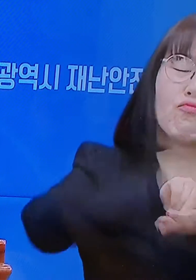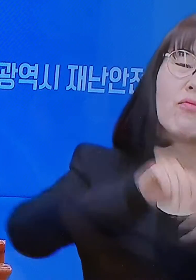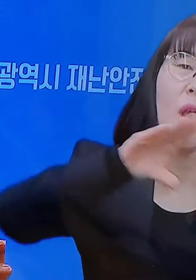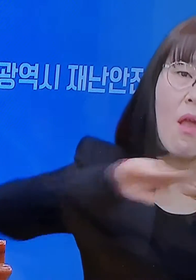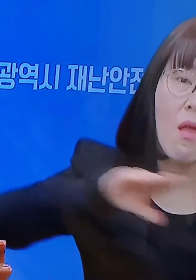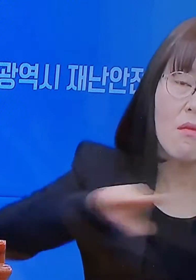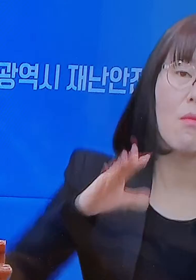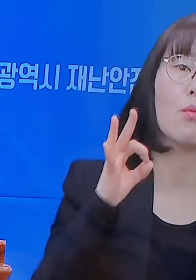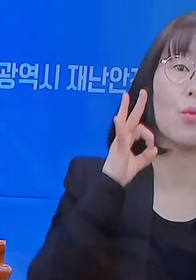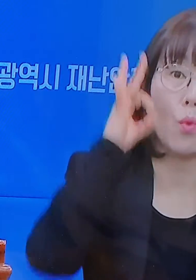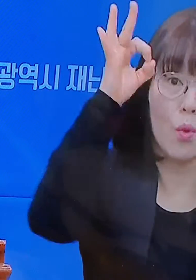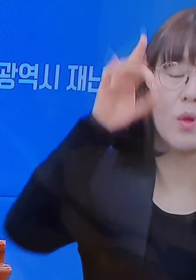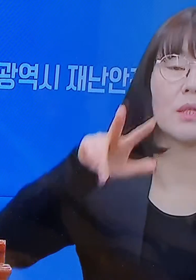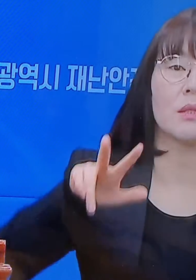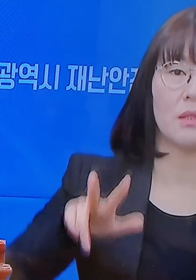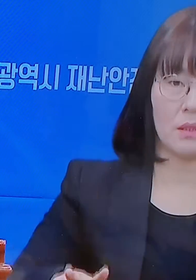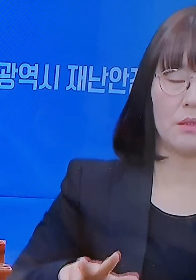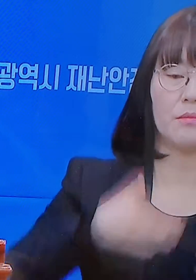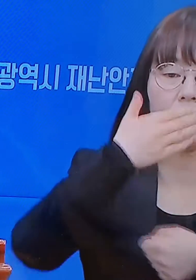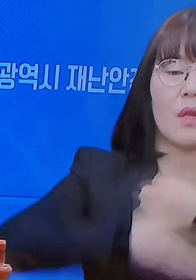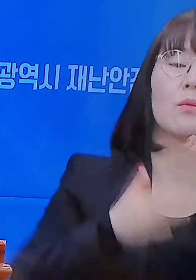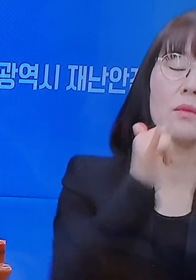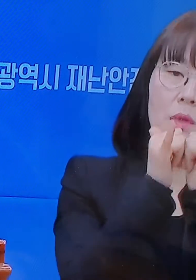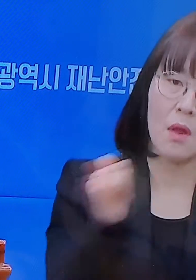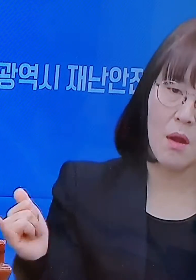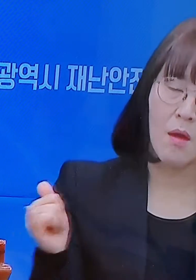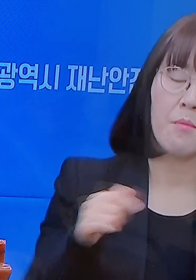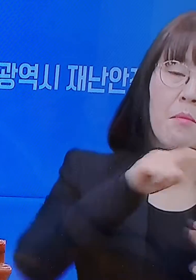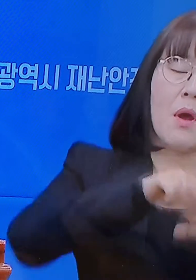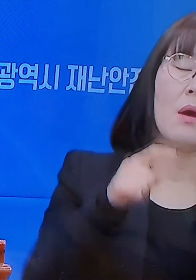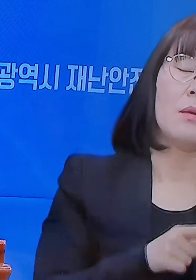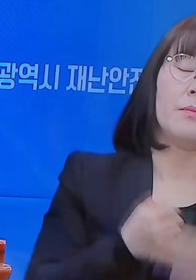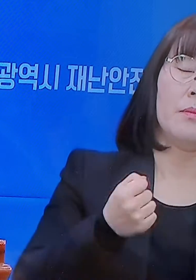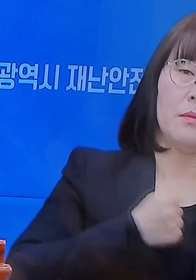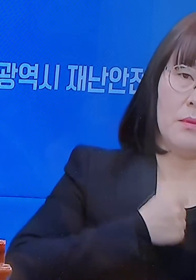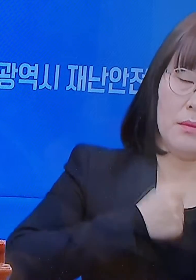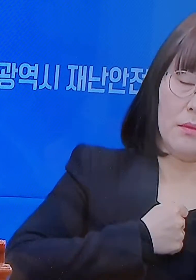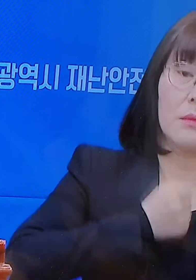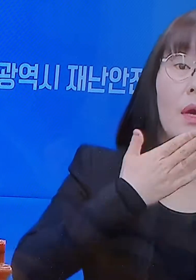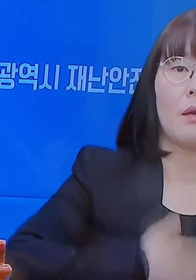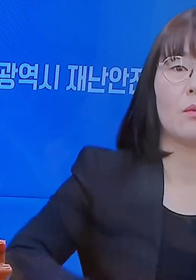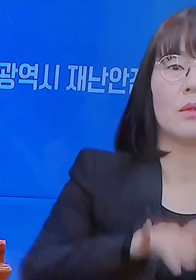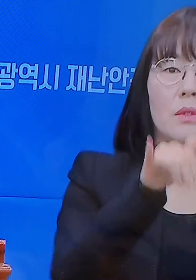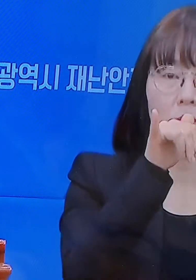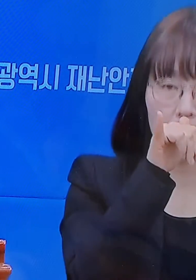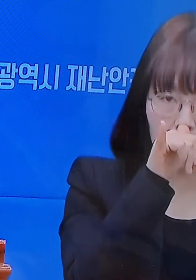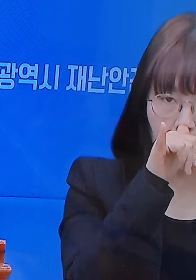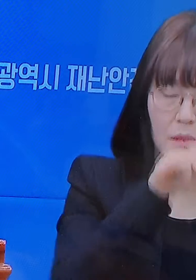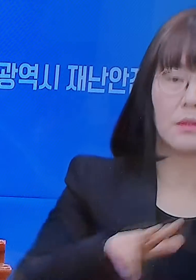most aggressive at 35 degrees body temperature.